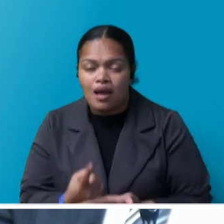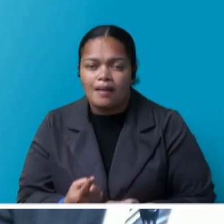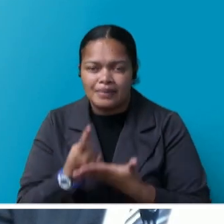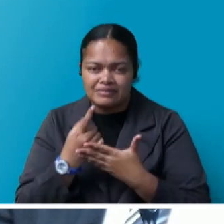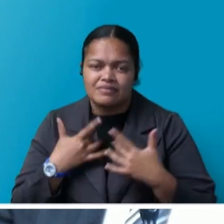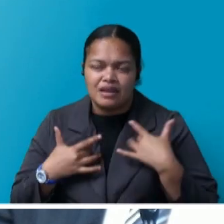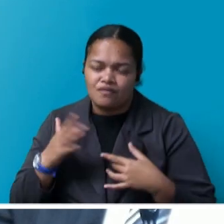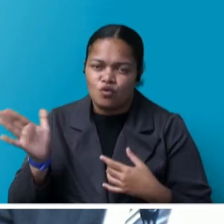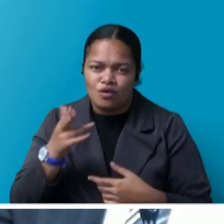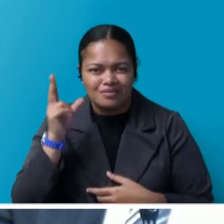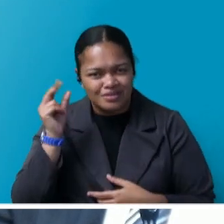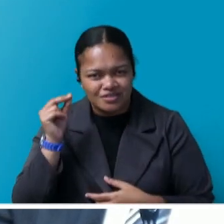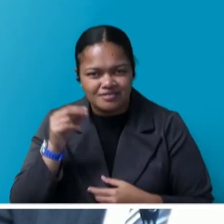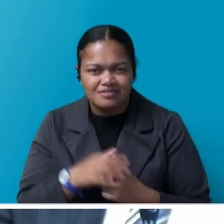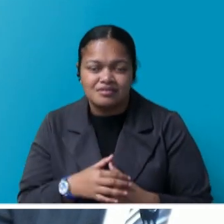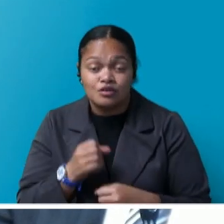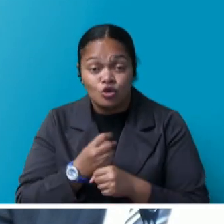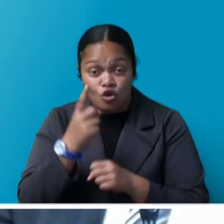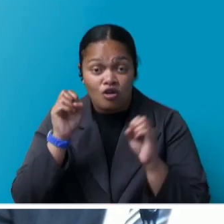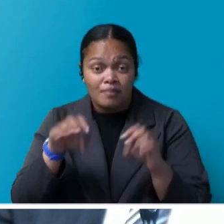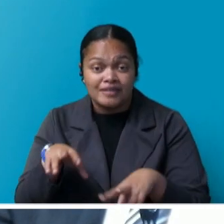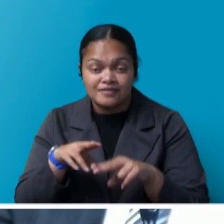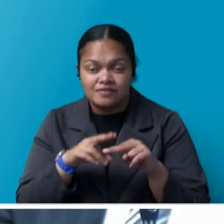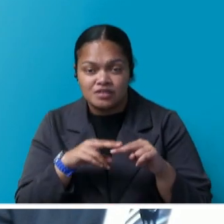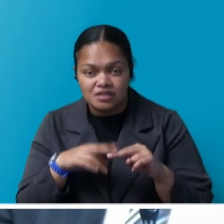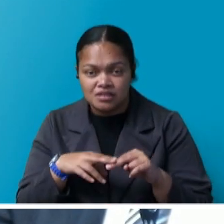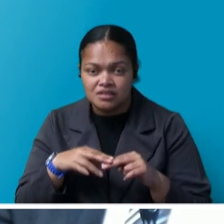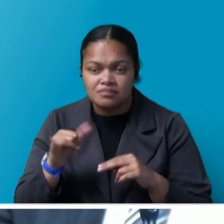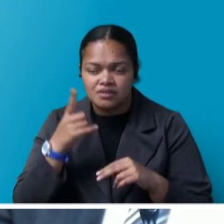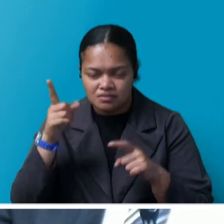of all Fijians. May God bless Fiji, and may we remain